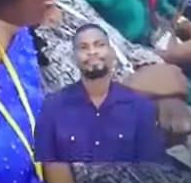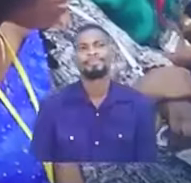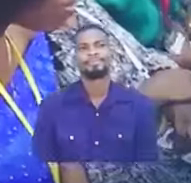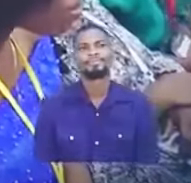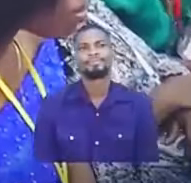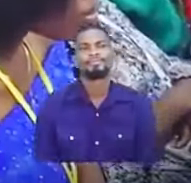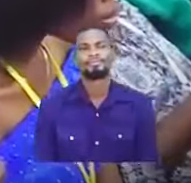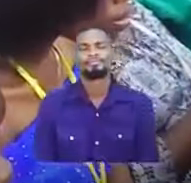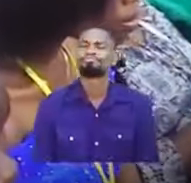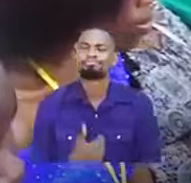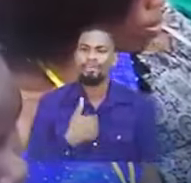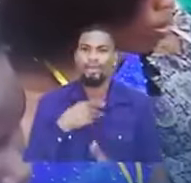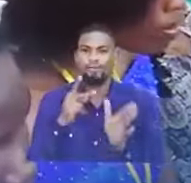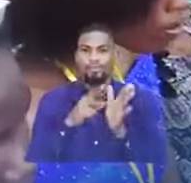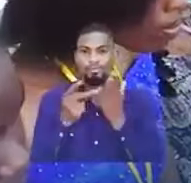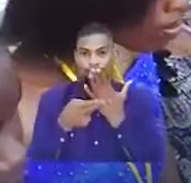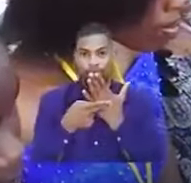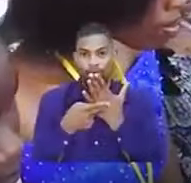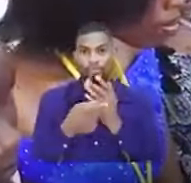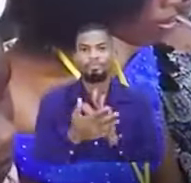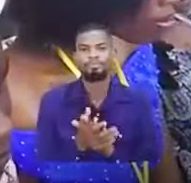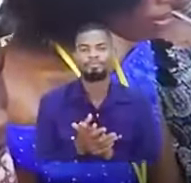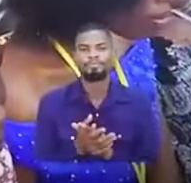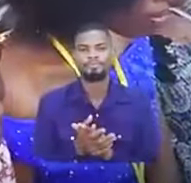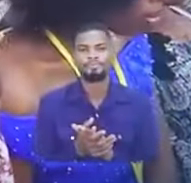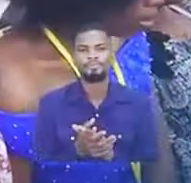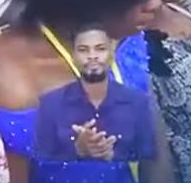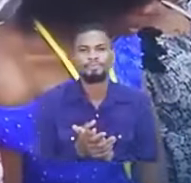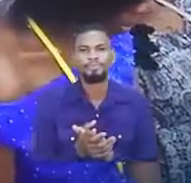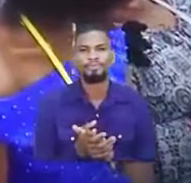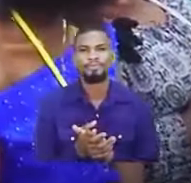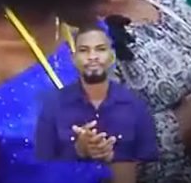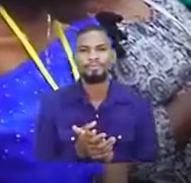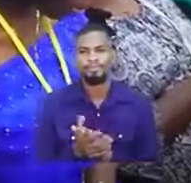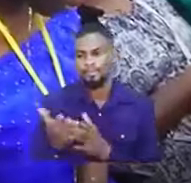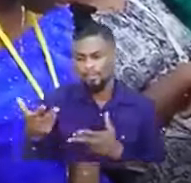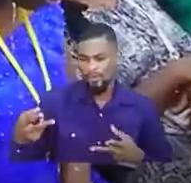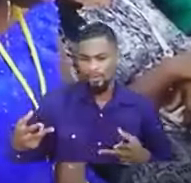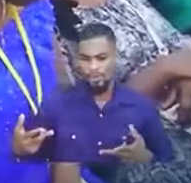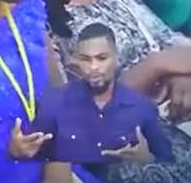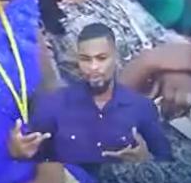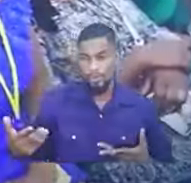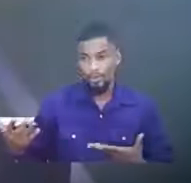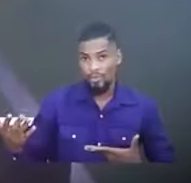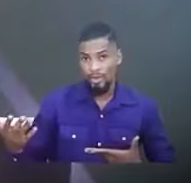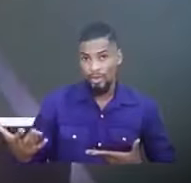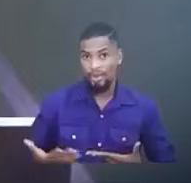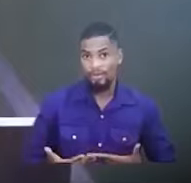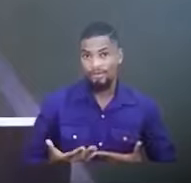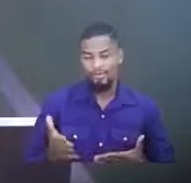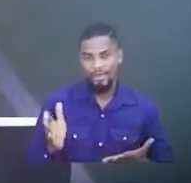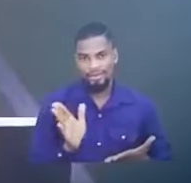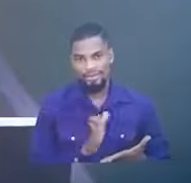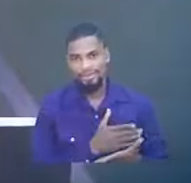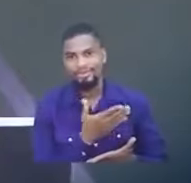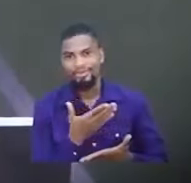We had a program and we invited some South African singers to come and help